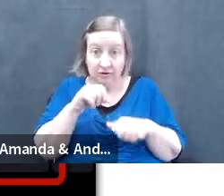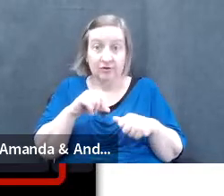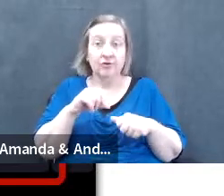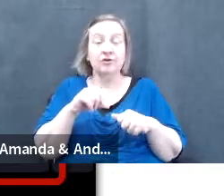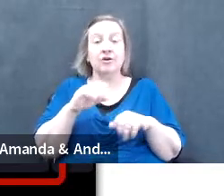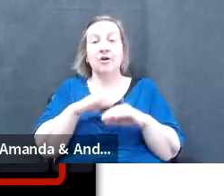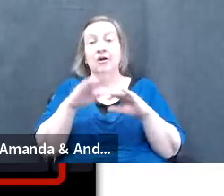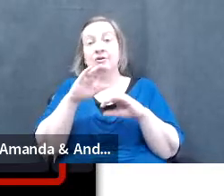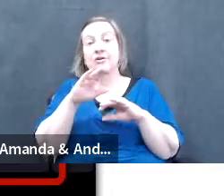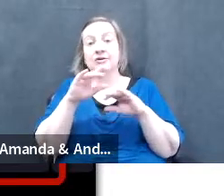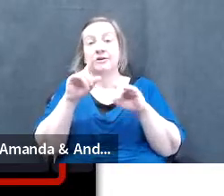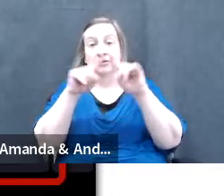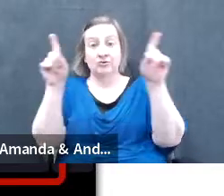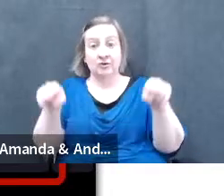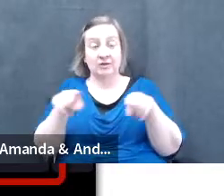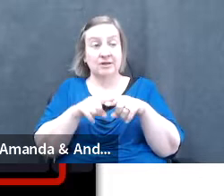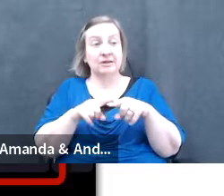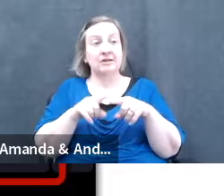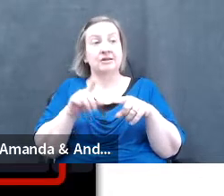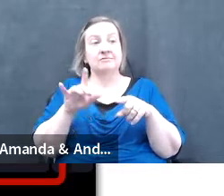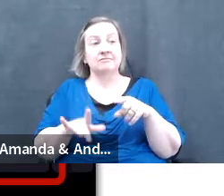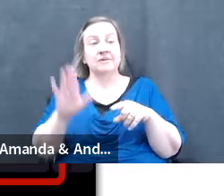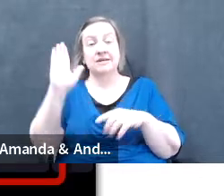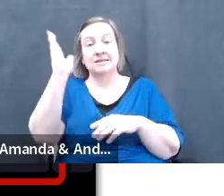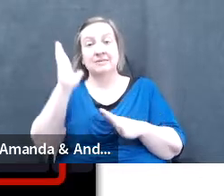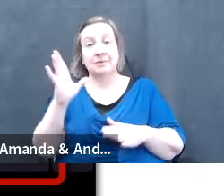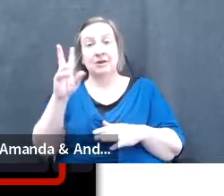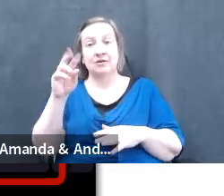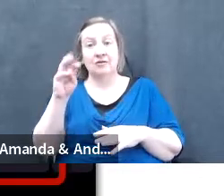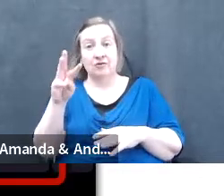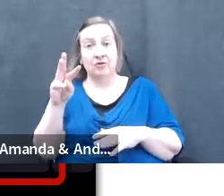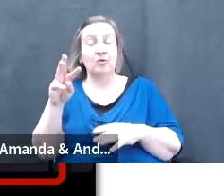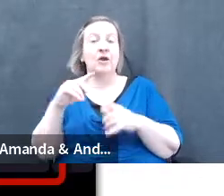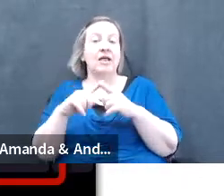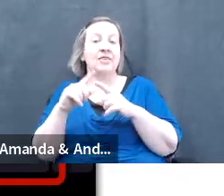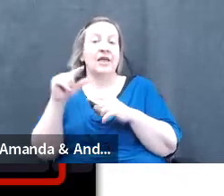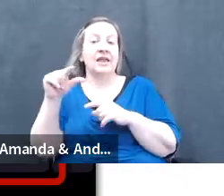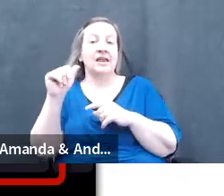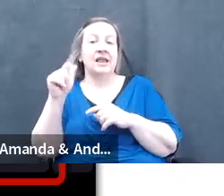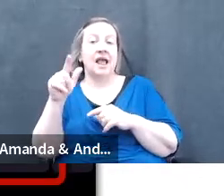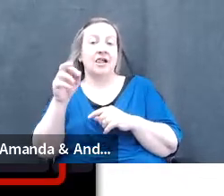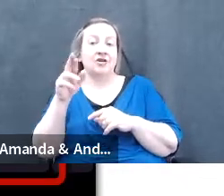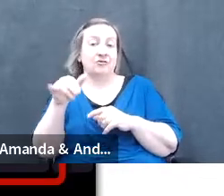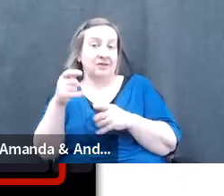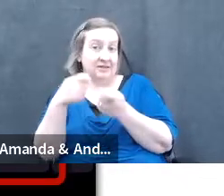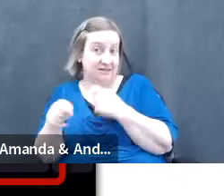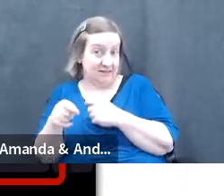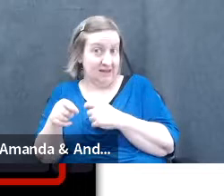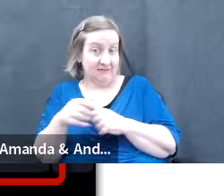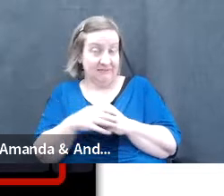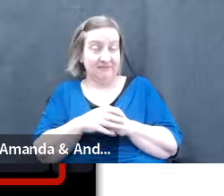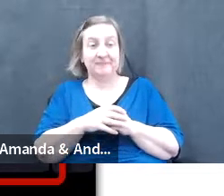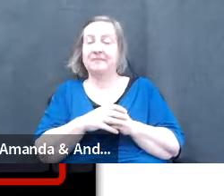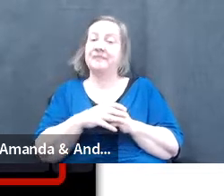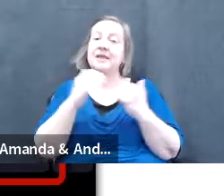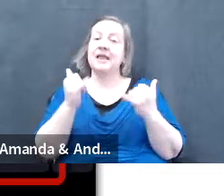on the screen, I recommend clicking that speaker view button in the top right corner and then clicking on gallery view. All right, so this is for